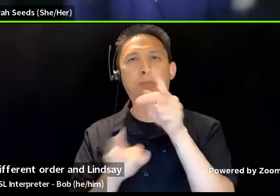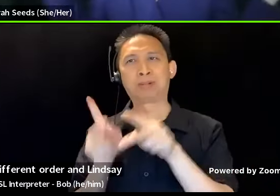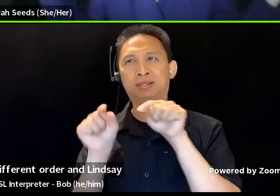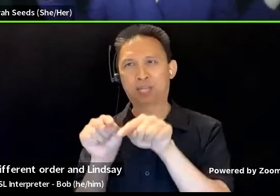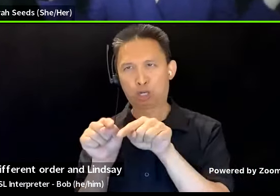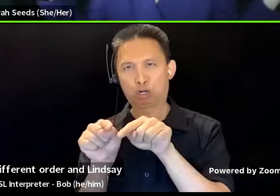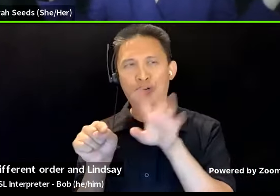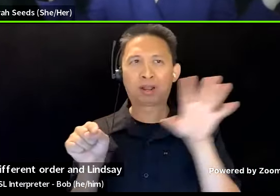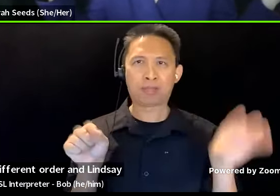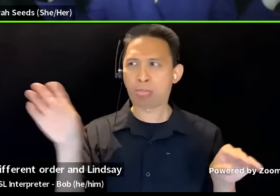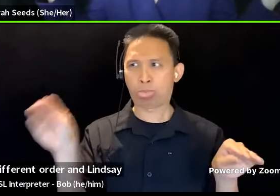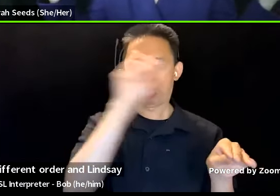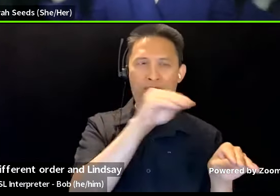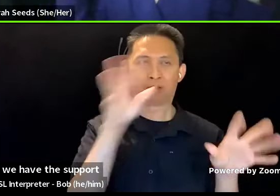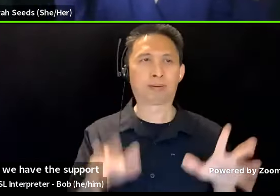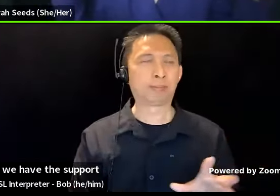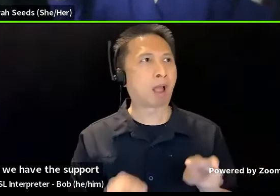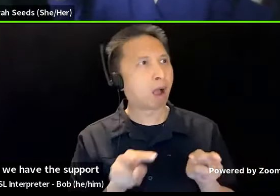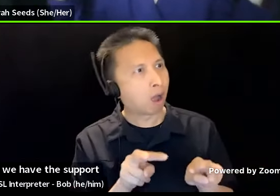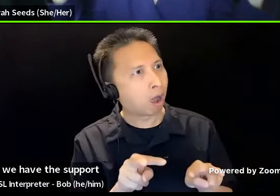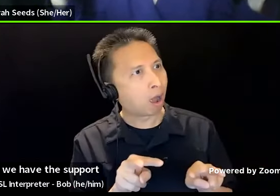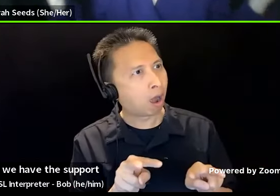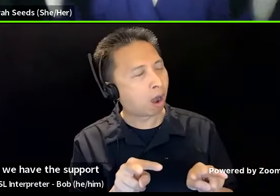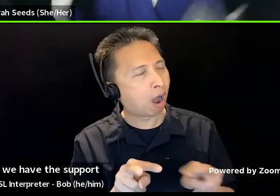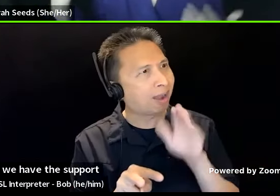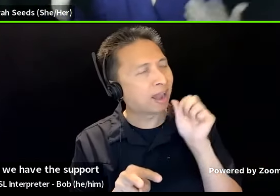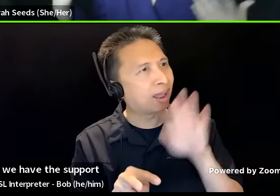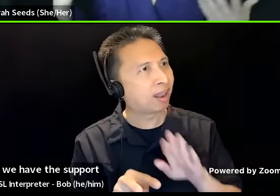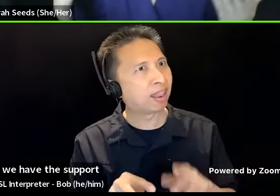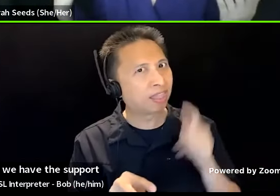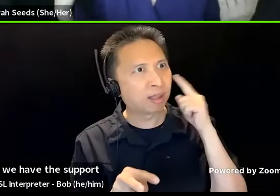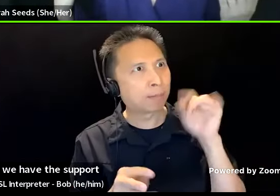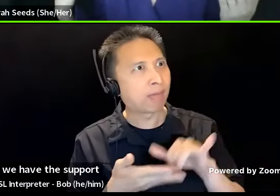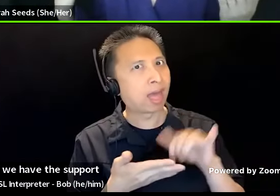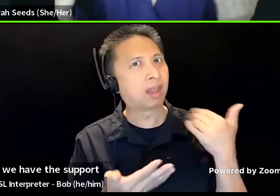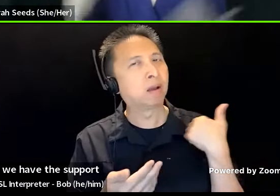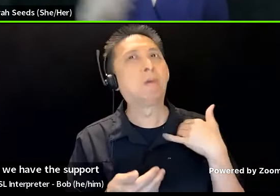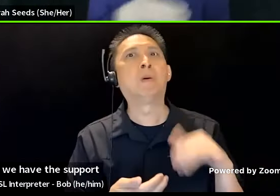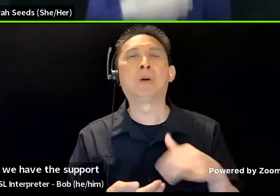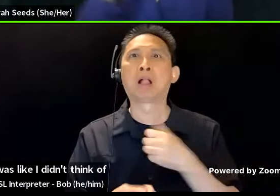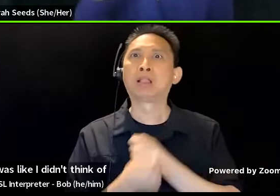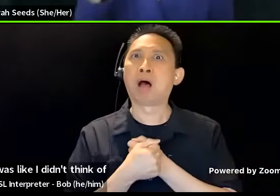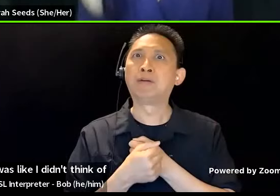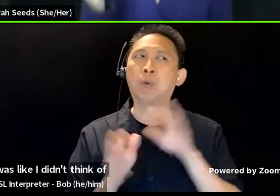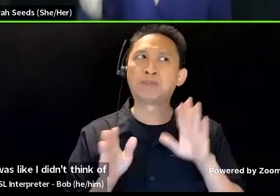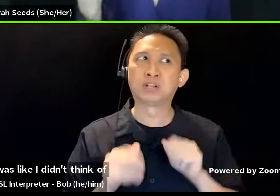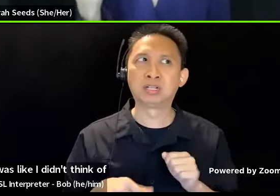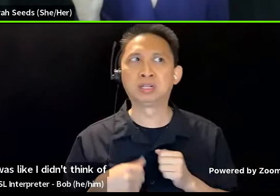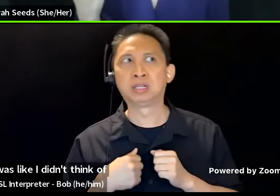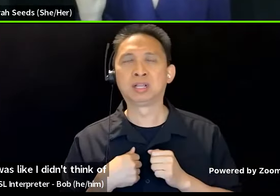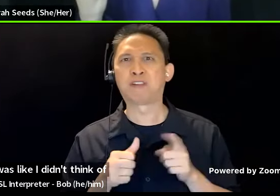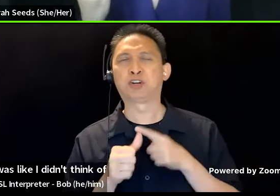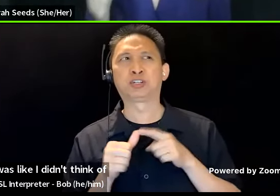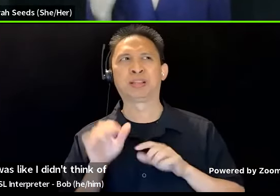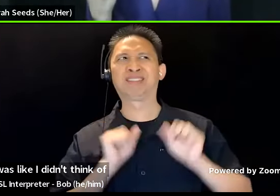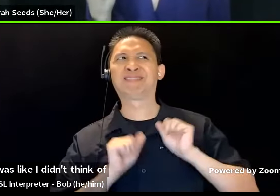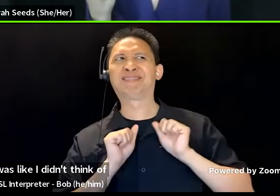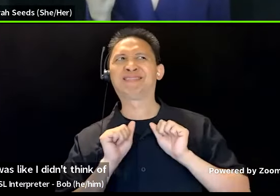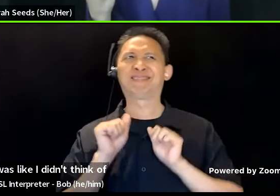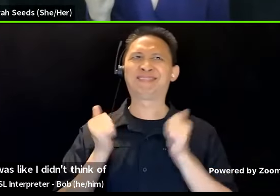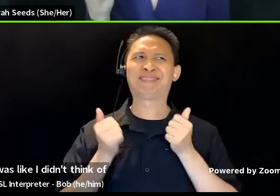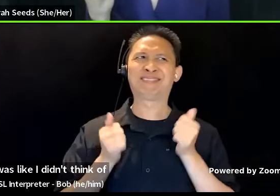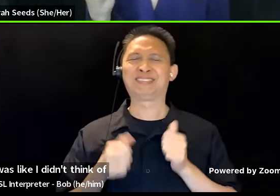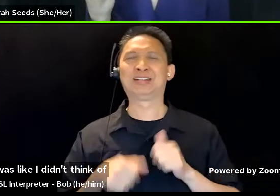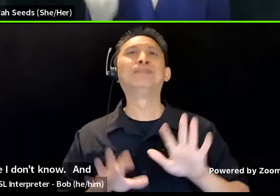like, never even thought of it that way. Love it. Like, of course I was like, I don't know. And then then as a writer, you have to be like, this isn't